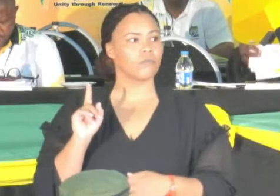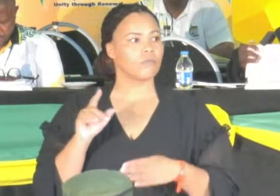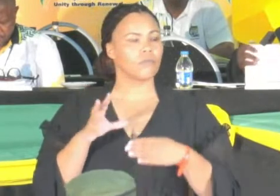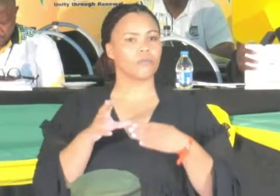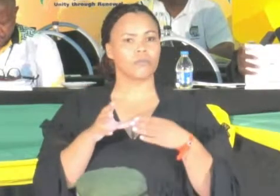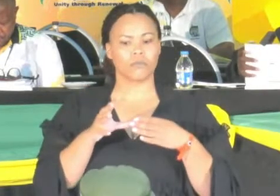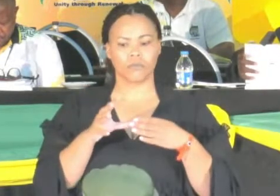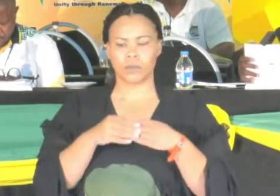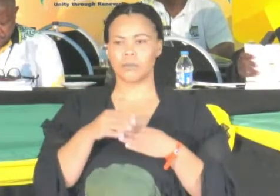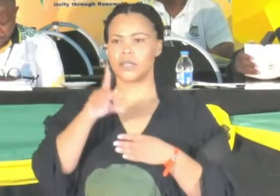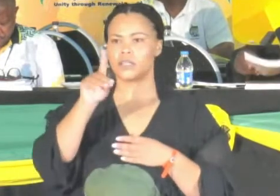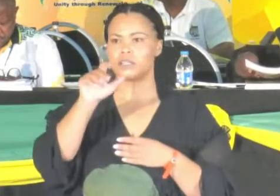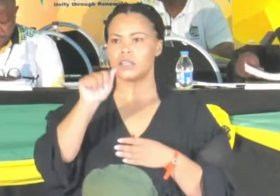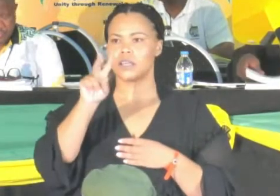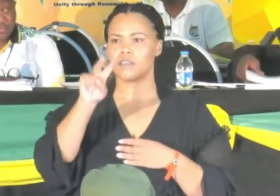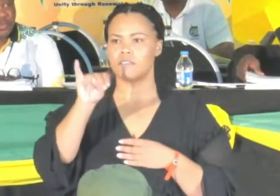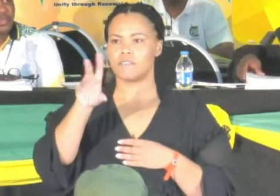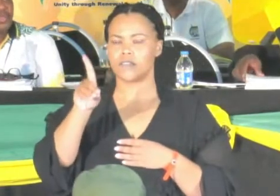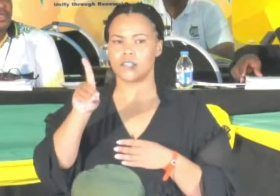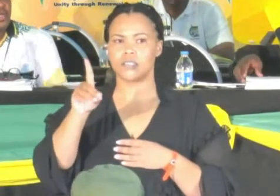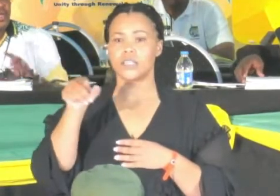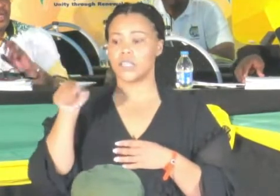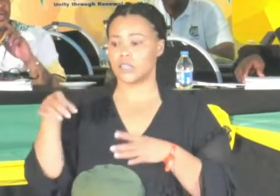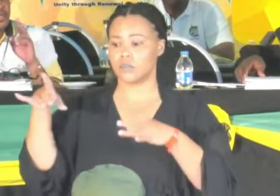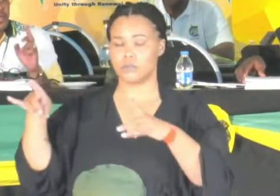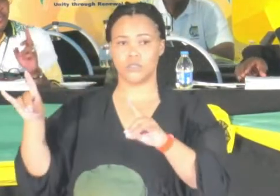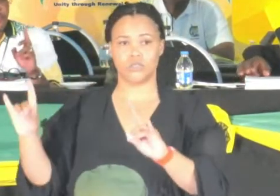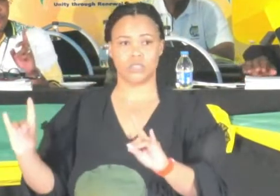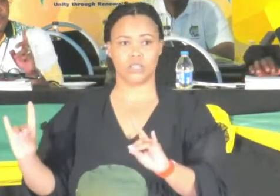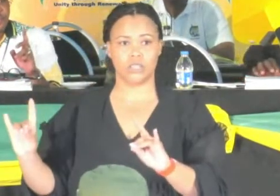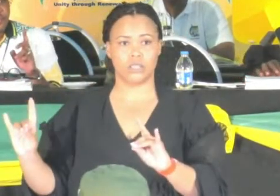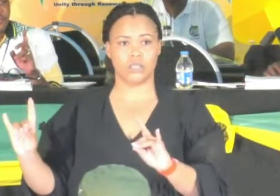Mahlobo will chair the session. And it's a